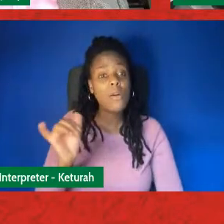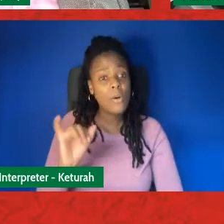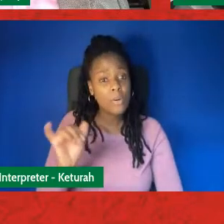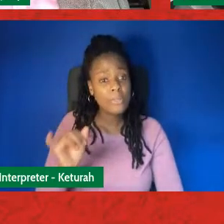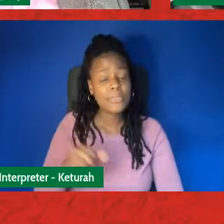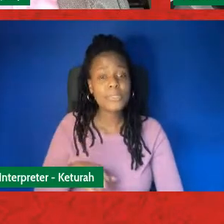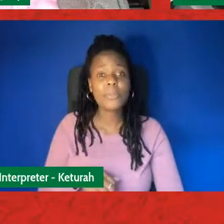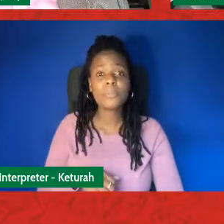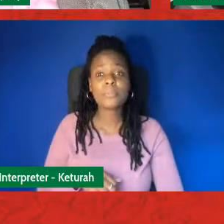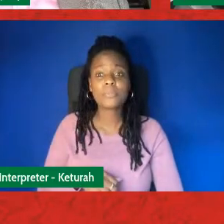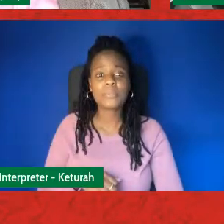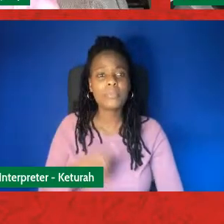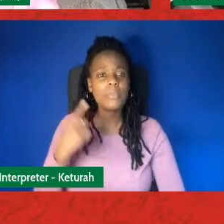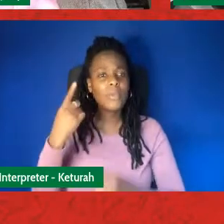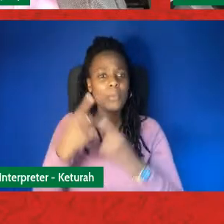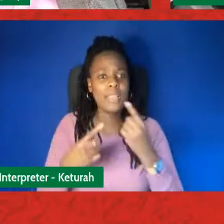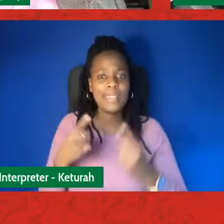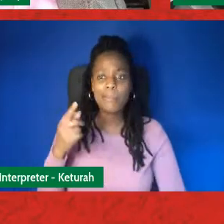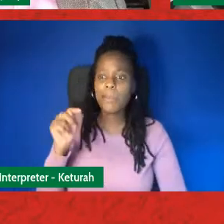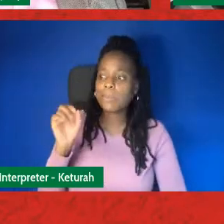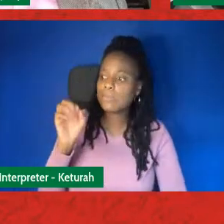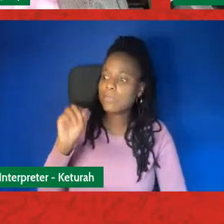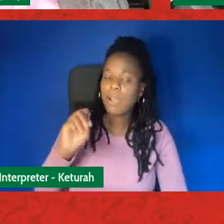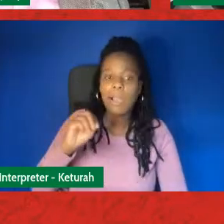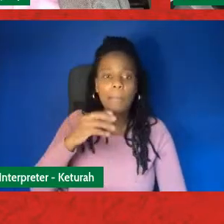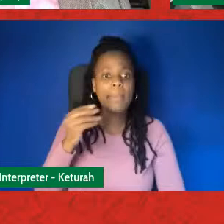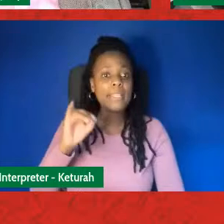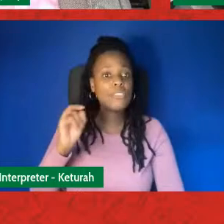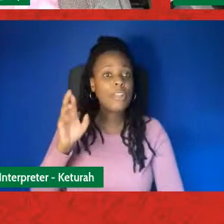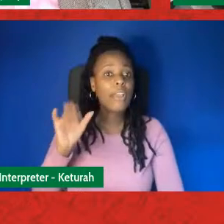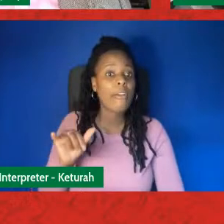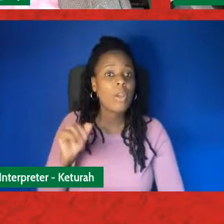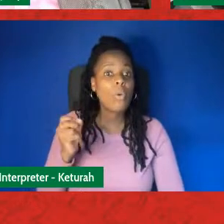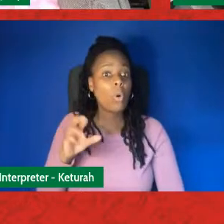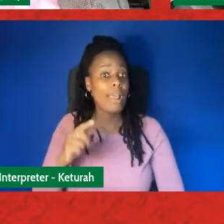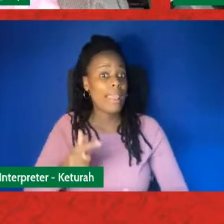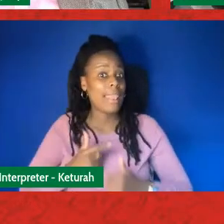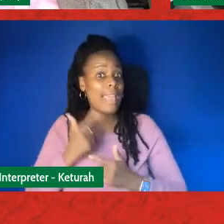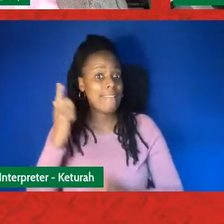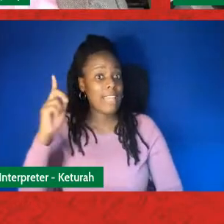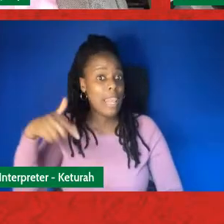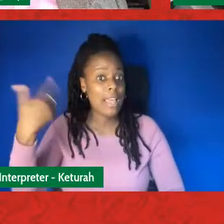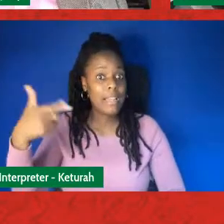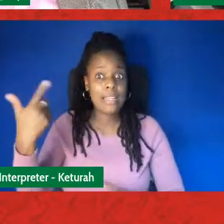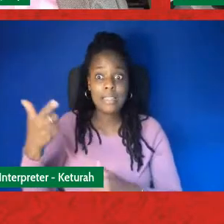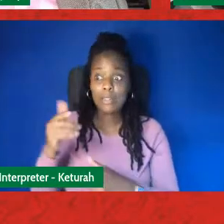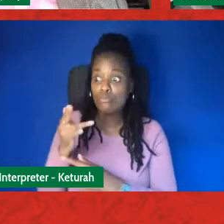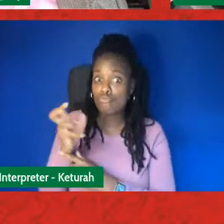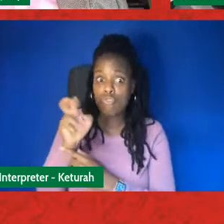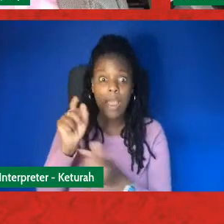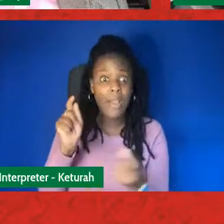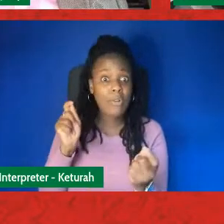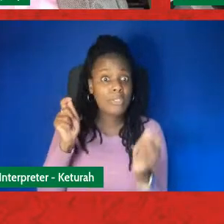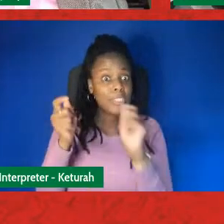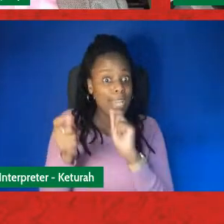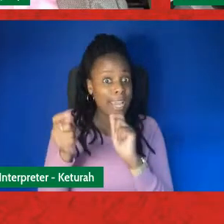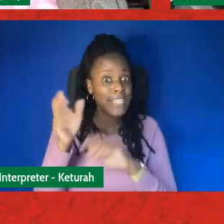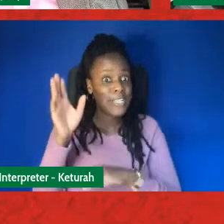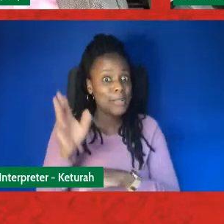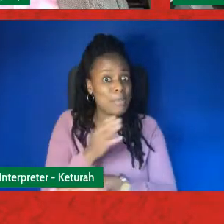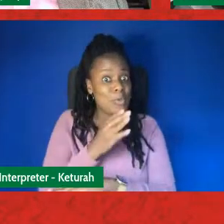Tom and Jerry or Life in London. Brown changed that musical up. he changed it up to add